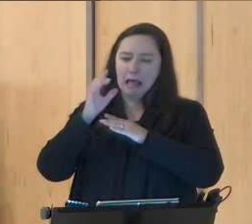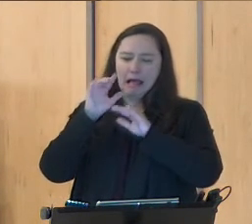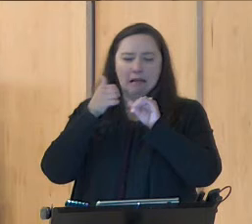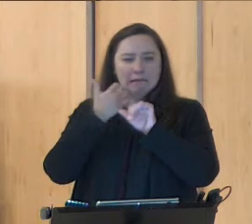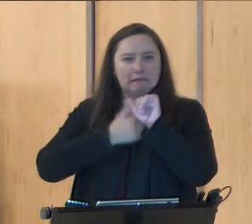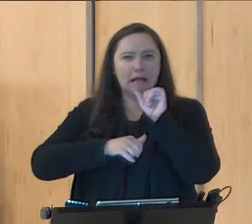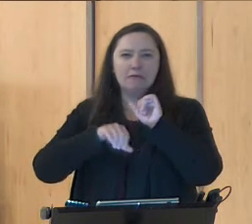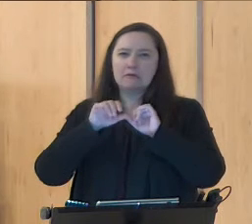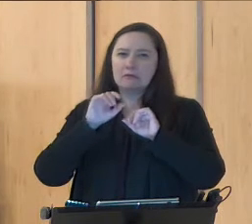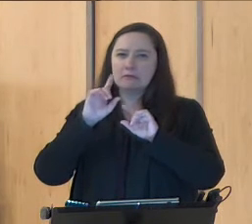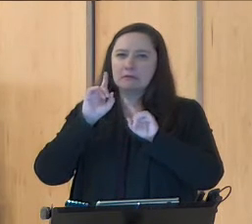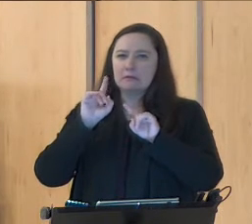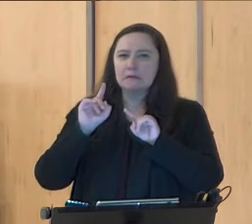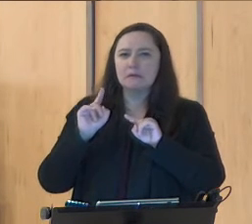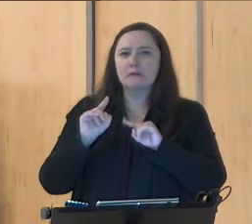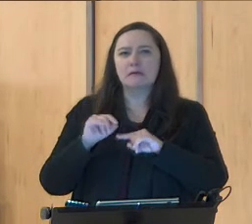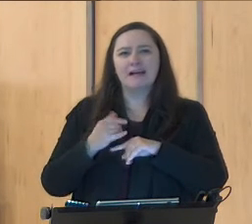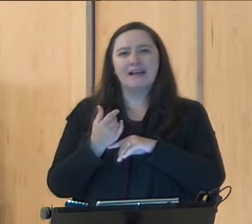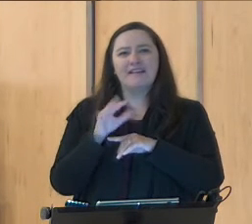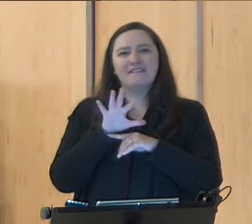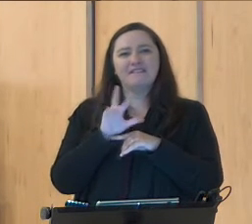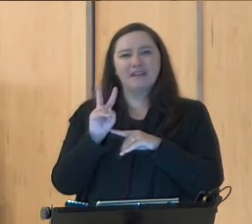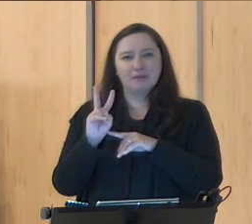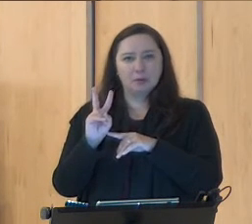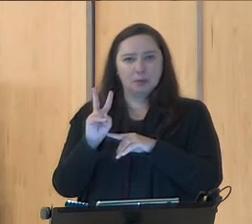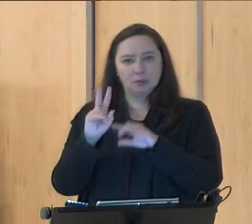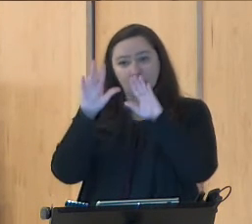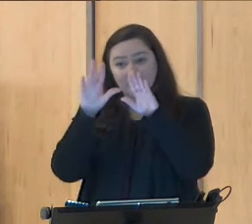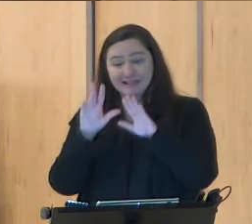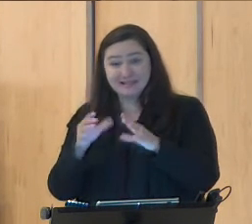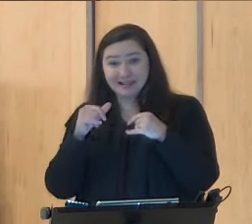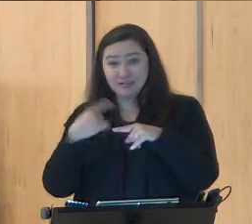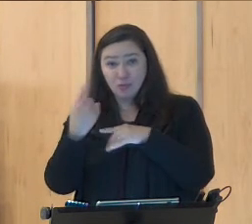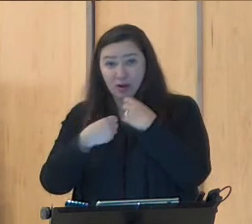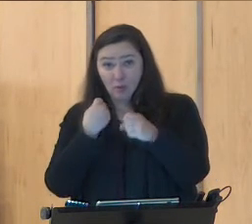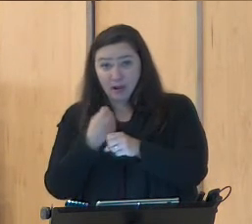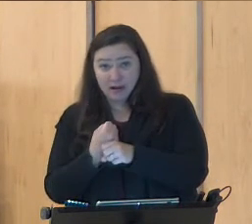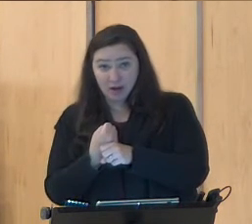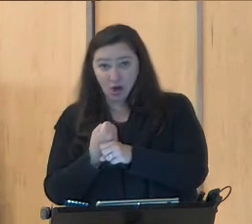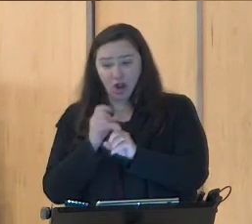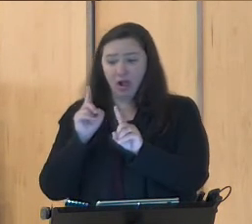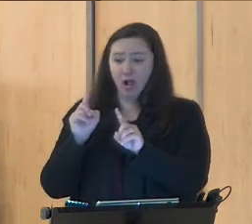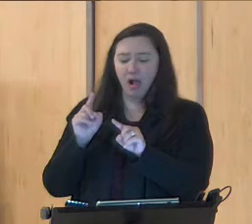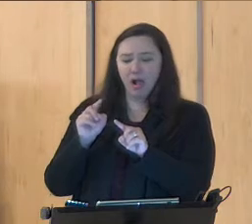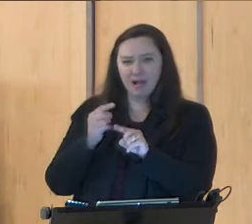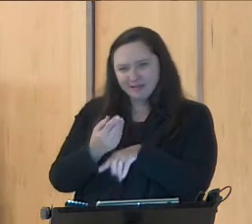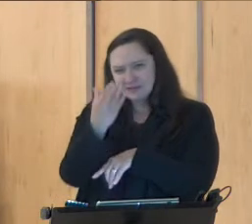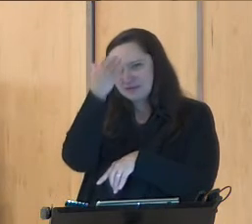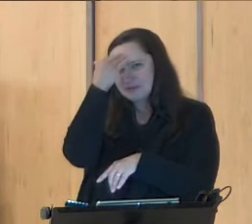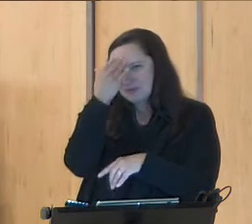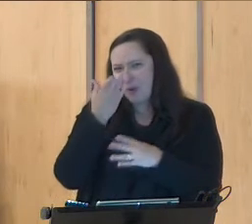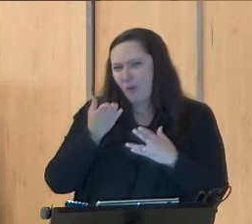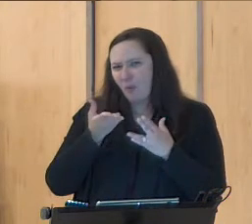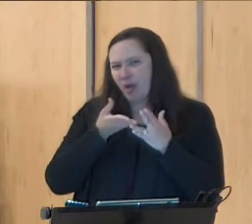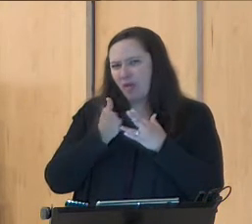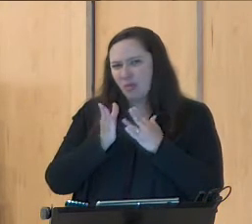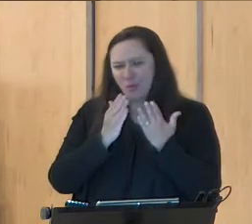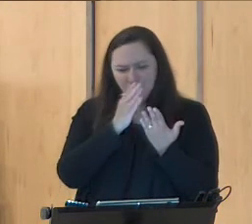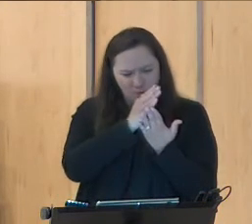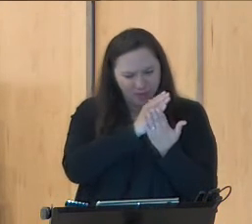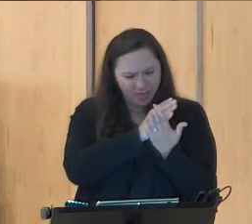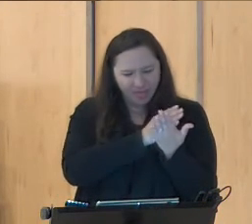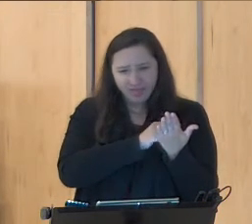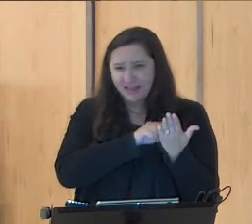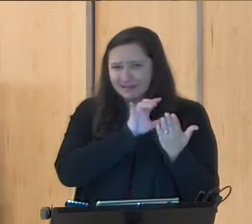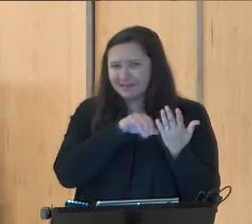If you were to come to church 52 Sundays in a year, did you know that through the assigned lessons that